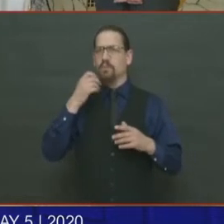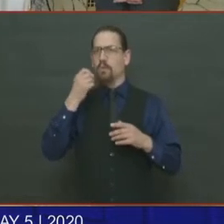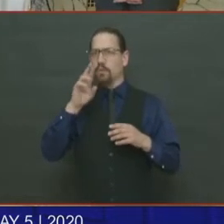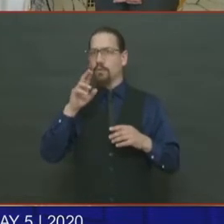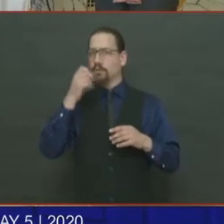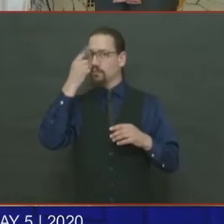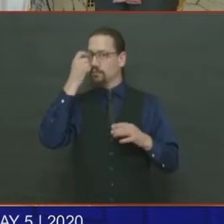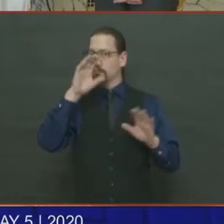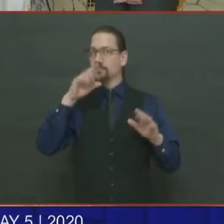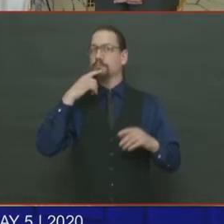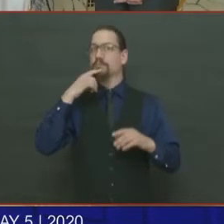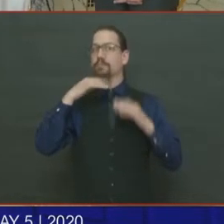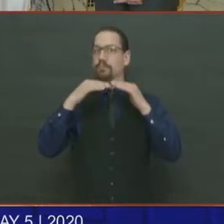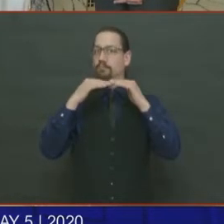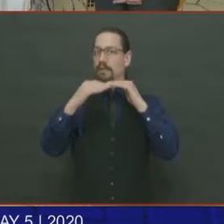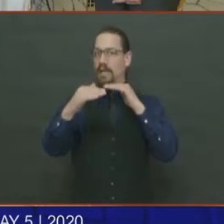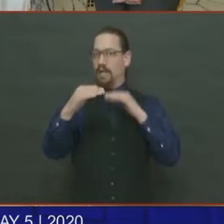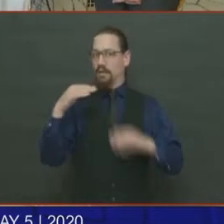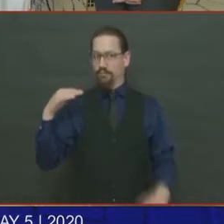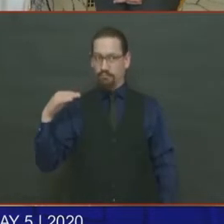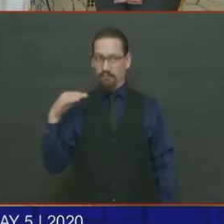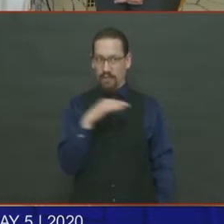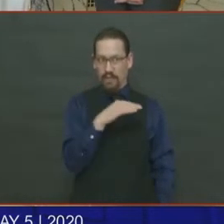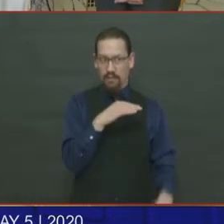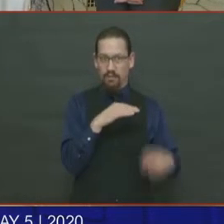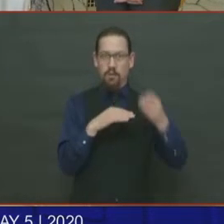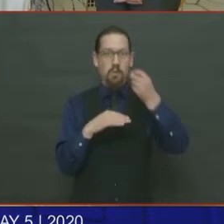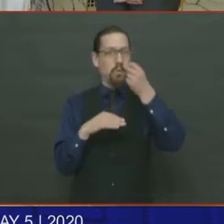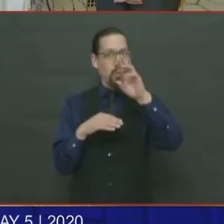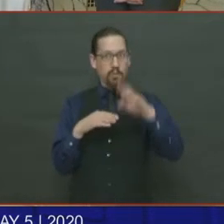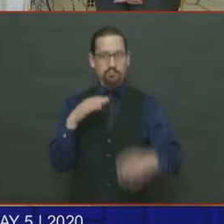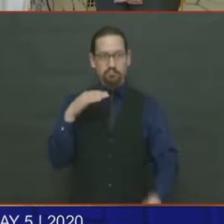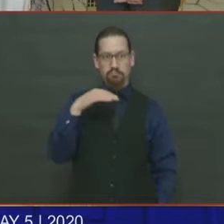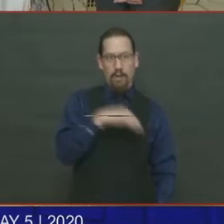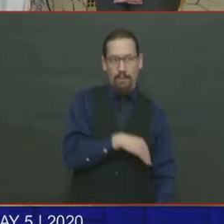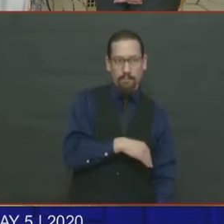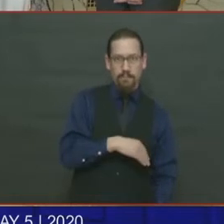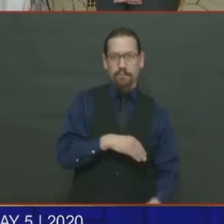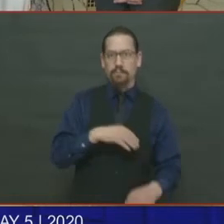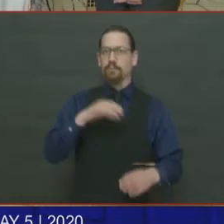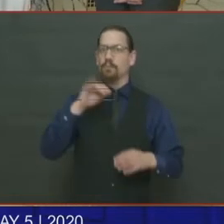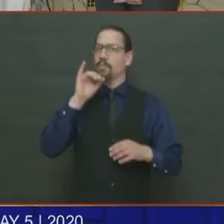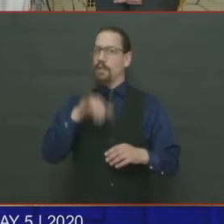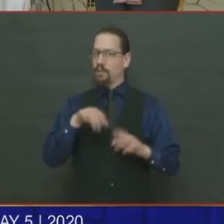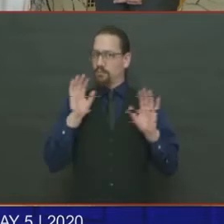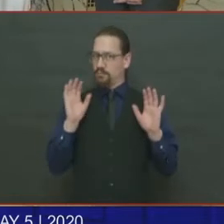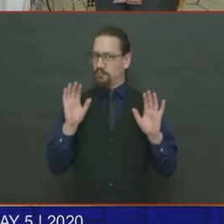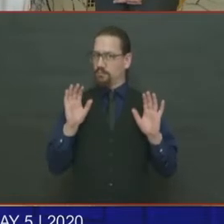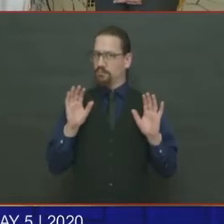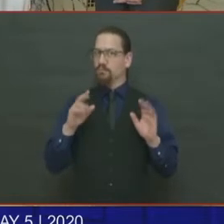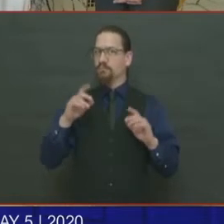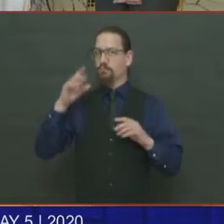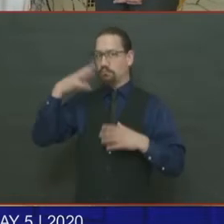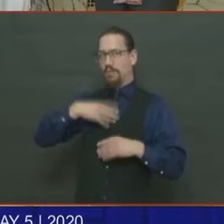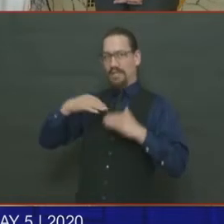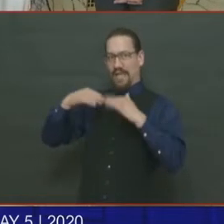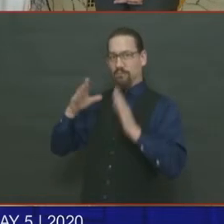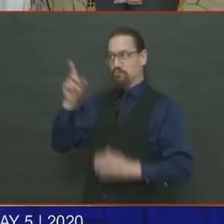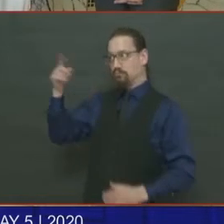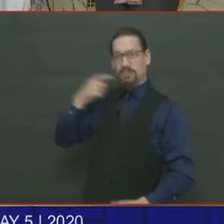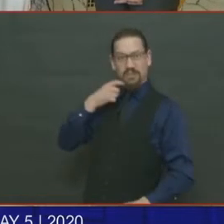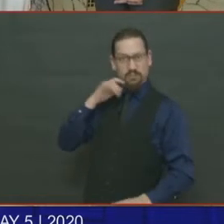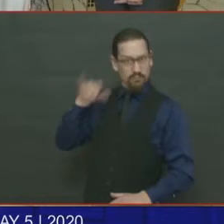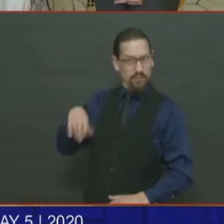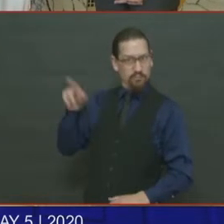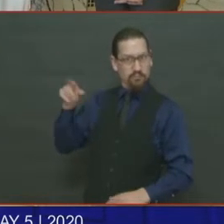different from what the White House said. Having said that, I just put the data out the other day. We're still learning about this